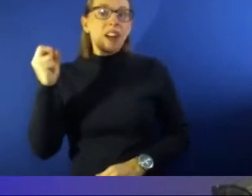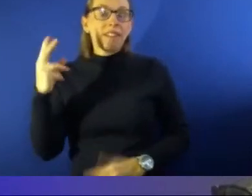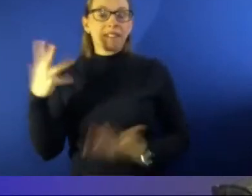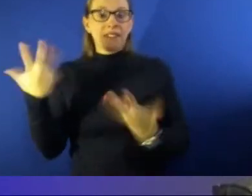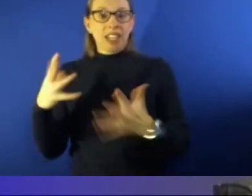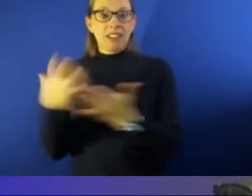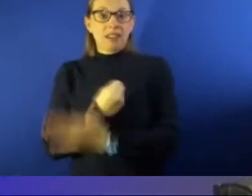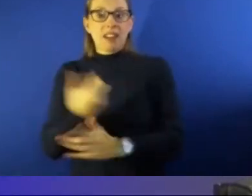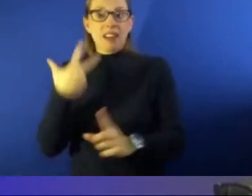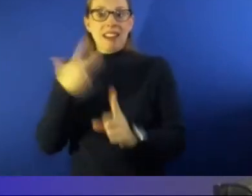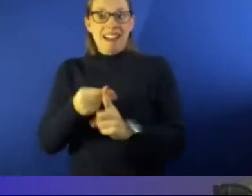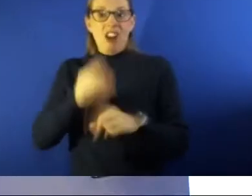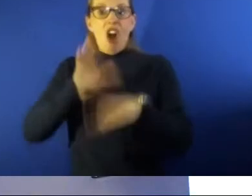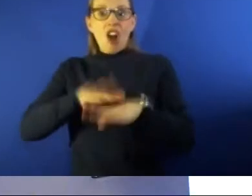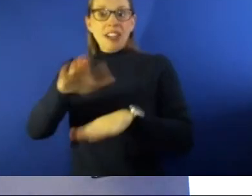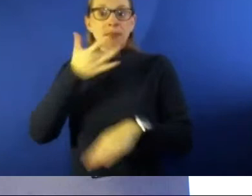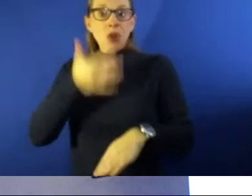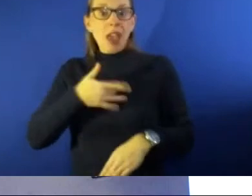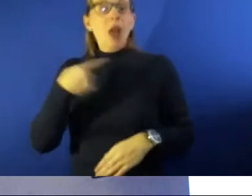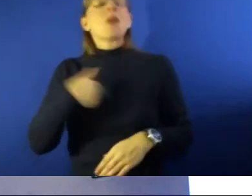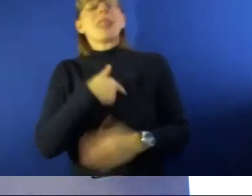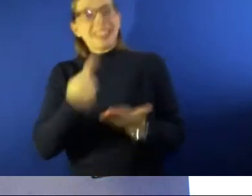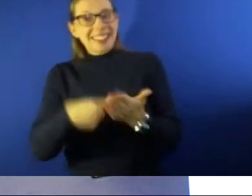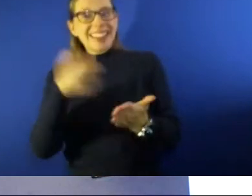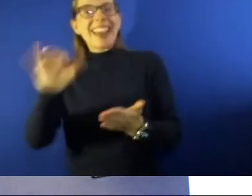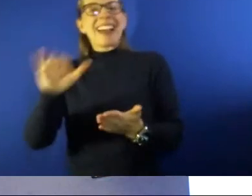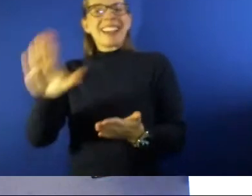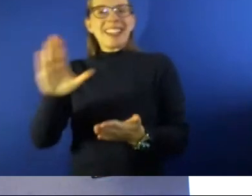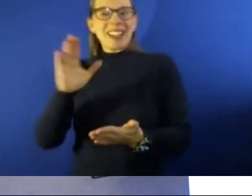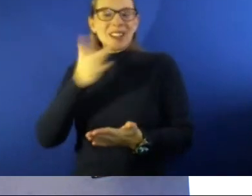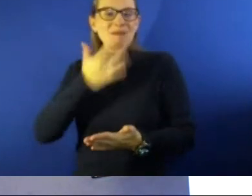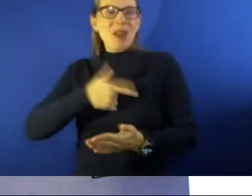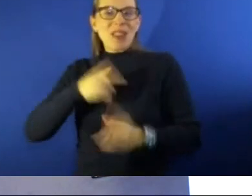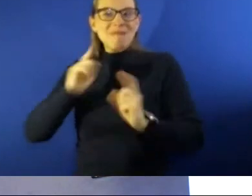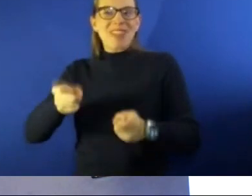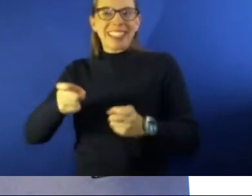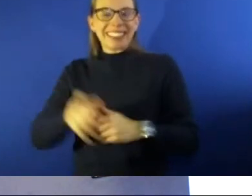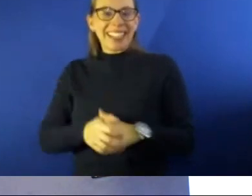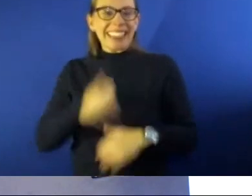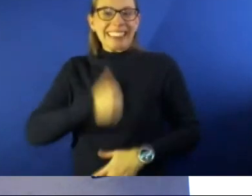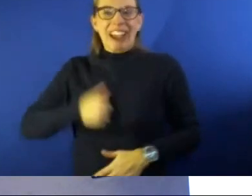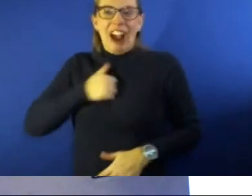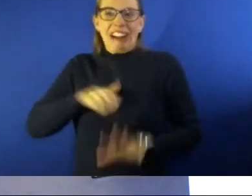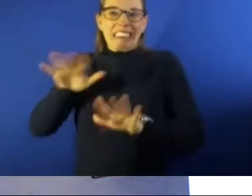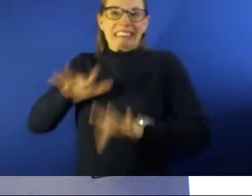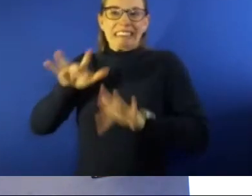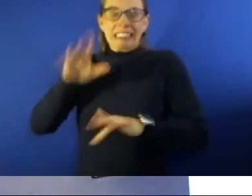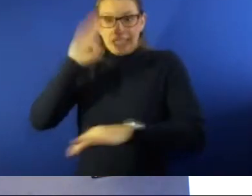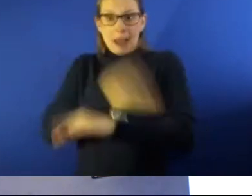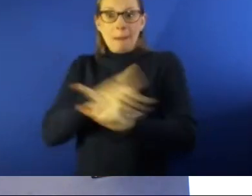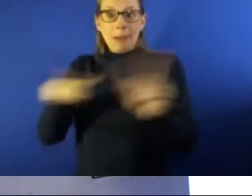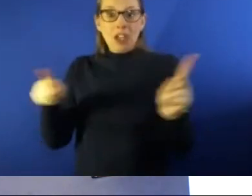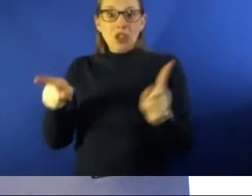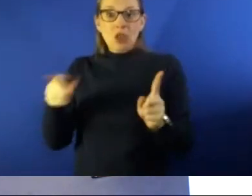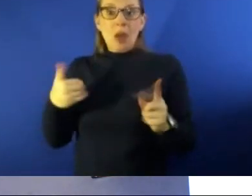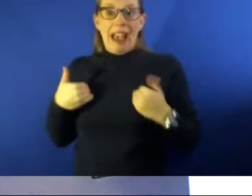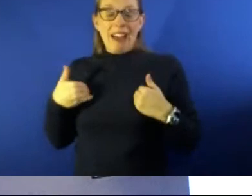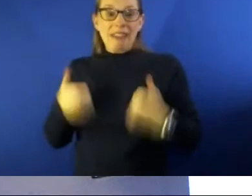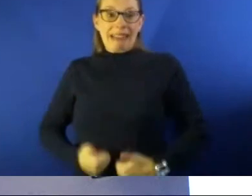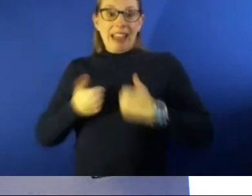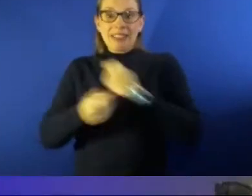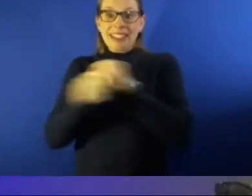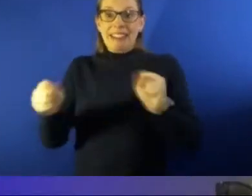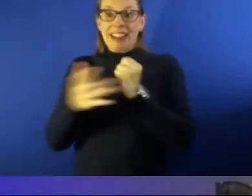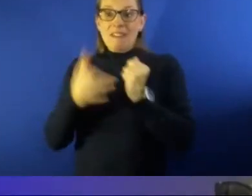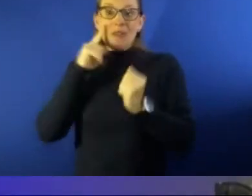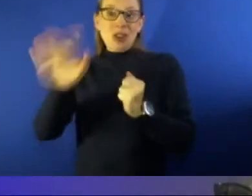his birthday because... Oh, we talked about that. Yeah. That was his birthday present. That was awesome. Sorry, son, but you get a life-saving technology for your birthday. I think that's great. So the 10-year-old